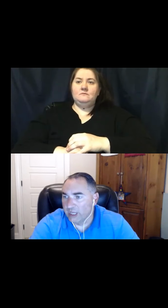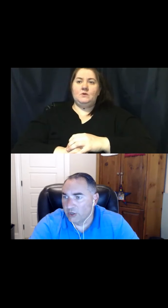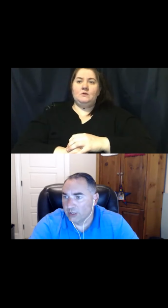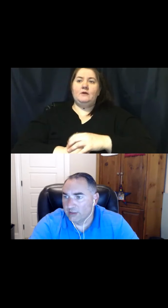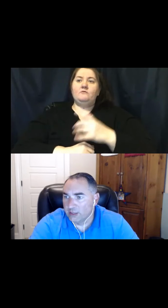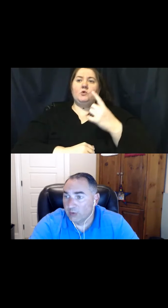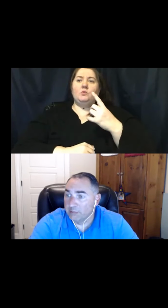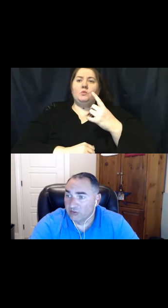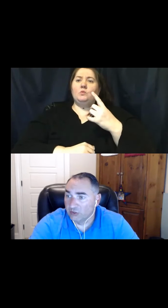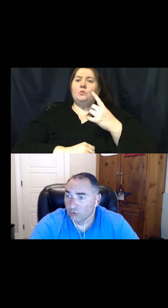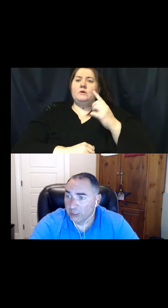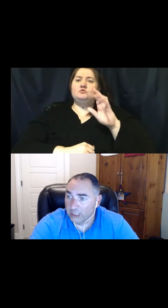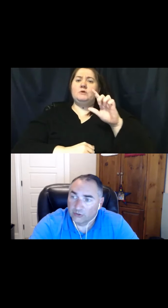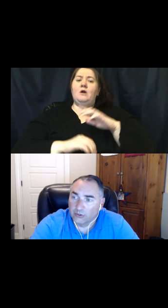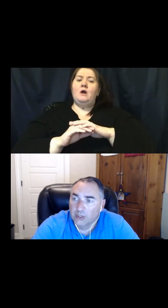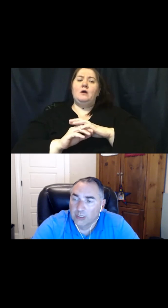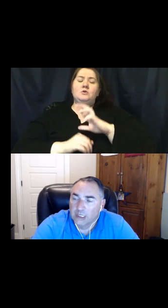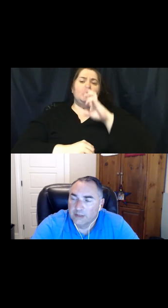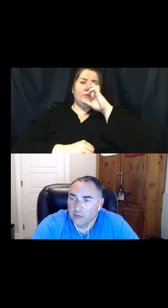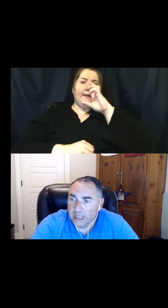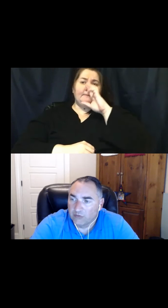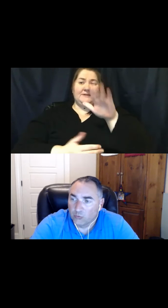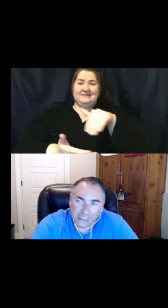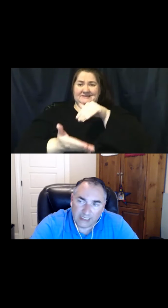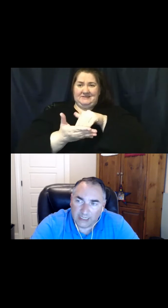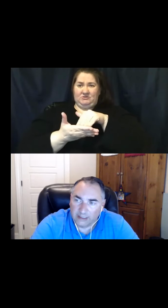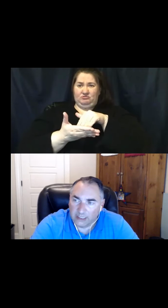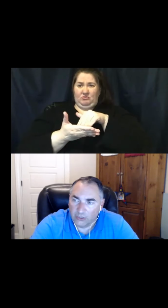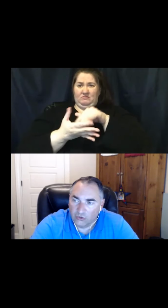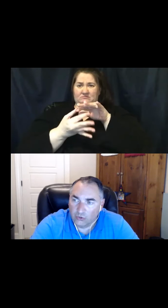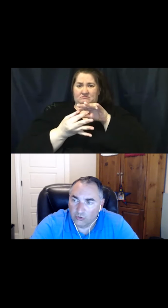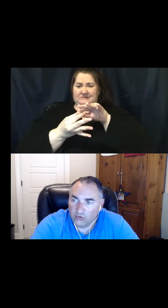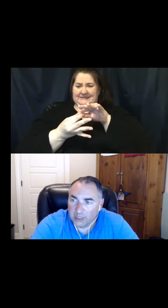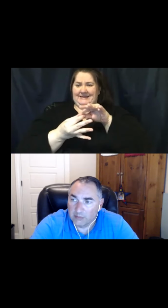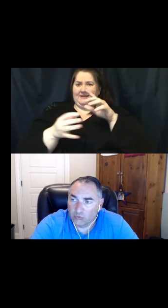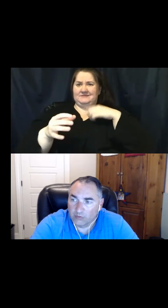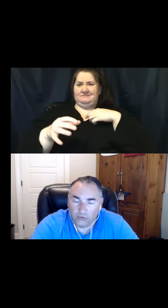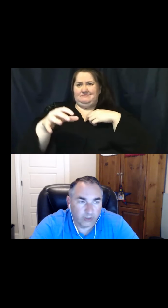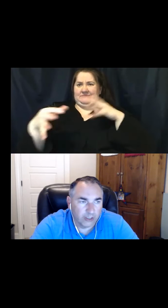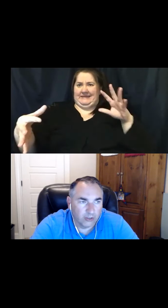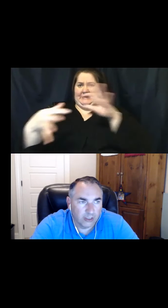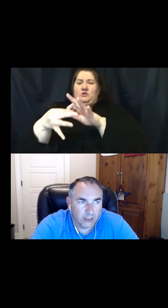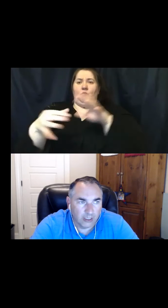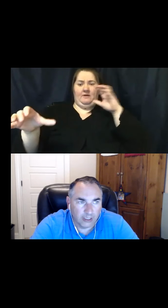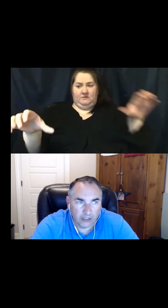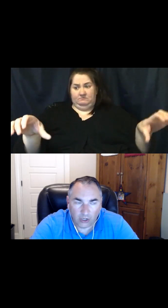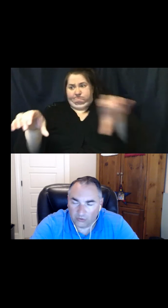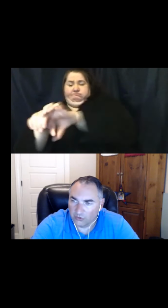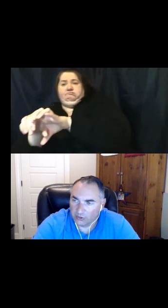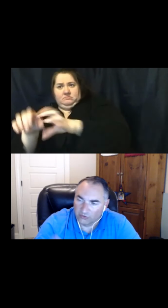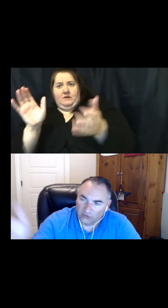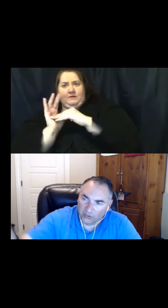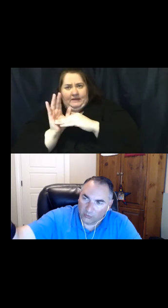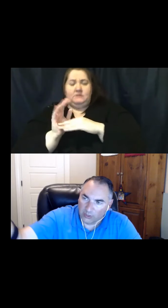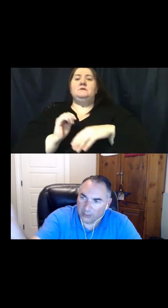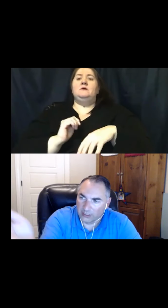goes down the Redmond Central Connector that we have to reconnect into the Sammamish River Trail. And also